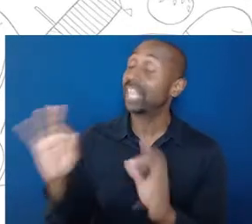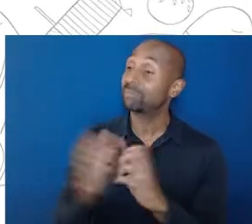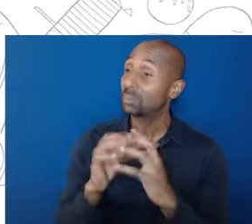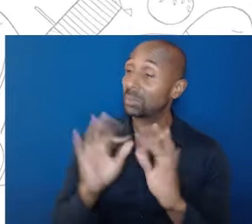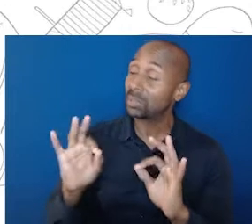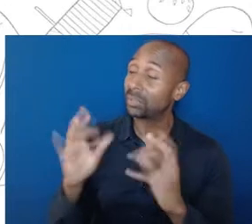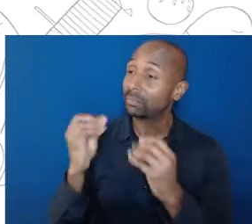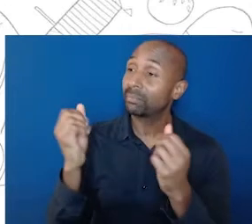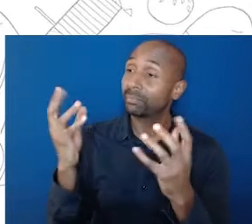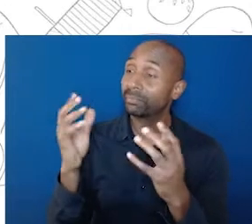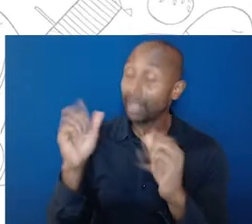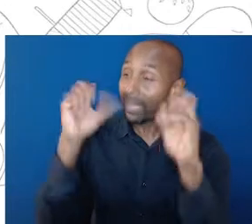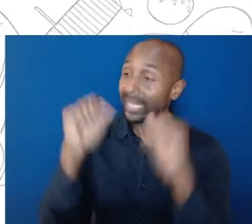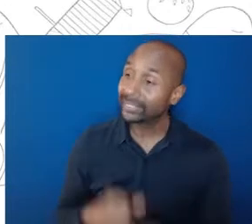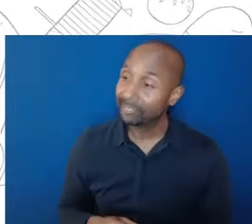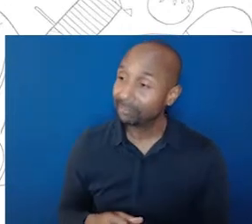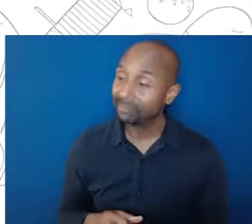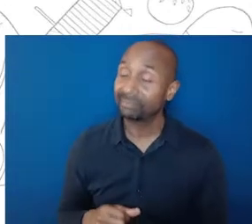did you discover Wield the Hammer?